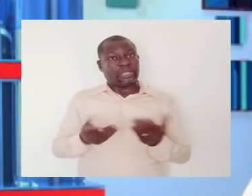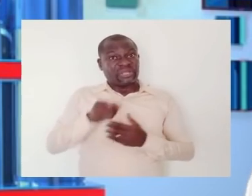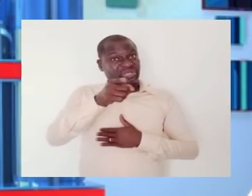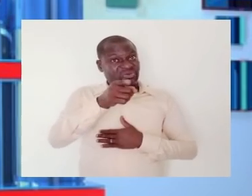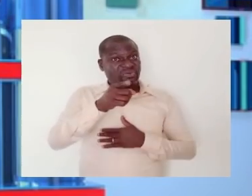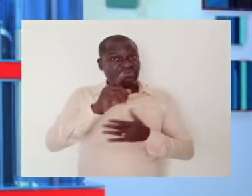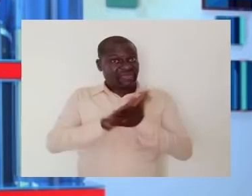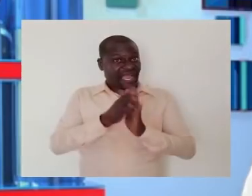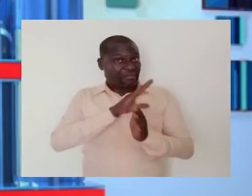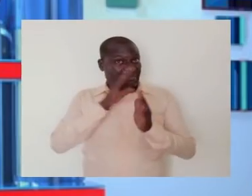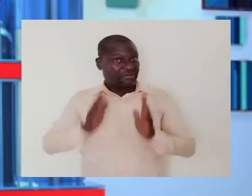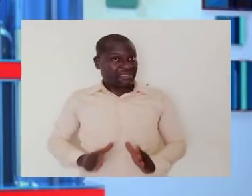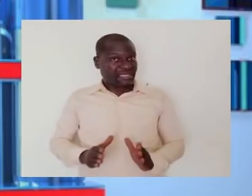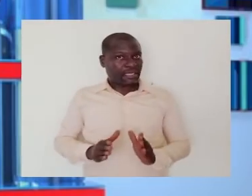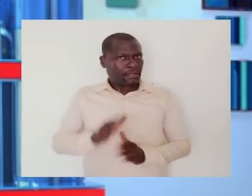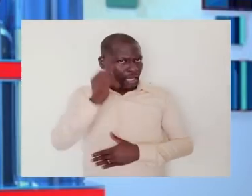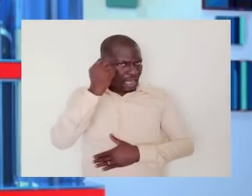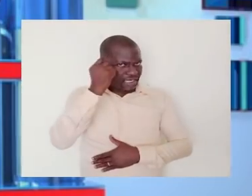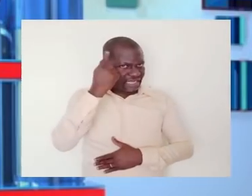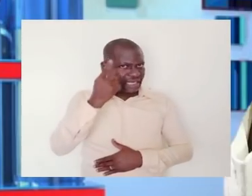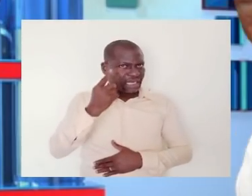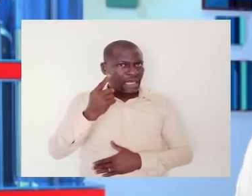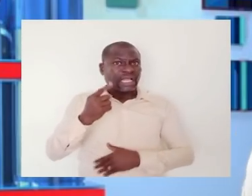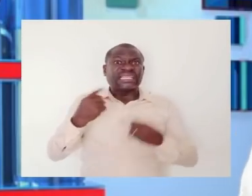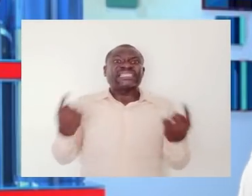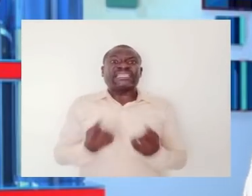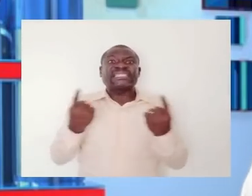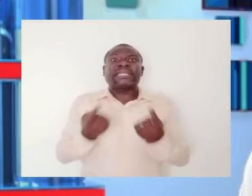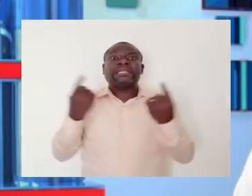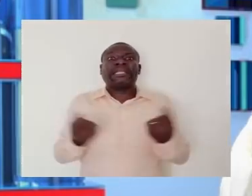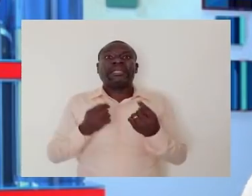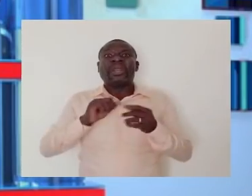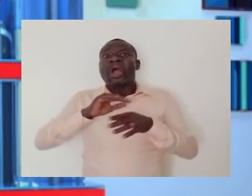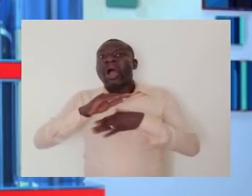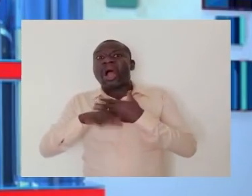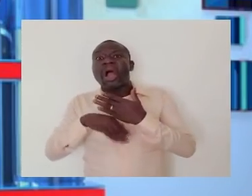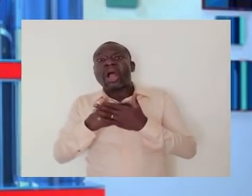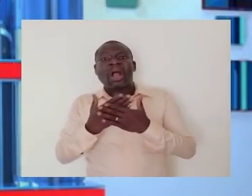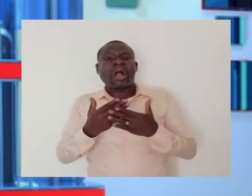Piara Wabayo Christo Nintia Sese, Bonnie, what we are singing, Ni Hini,